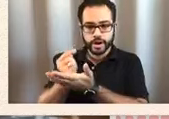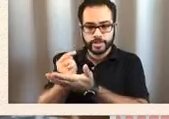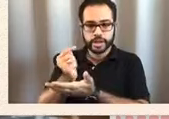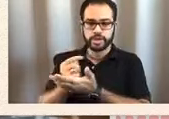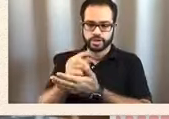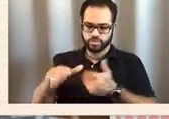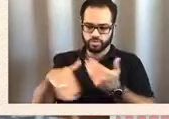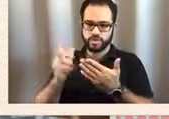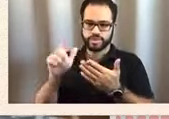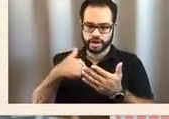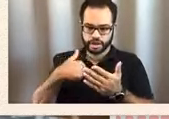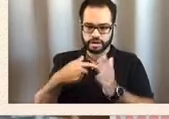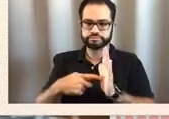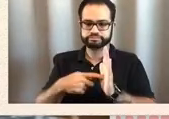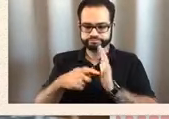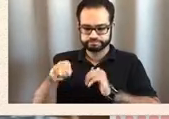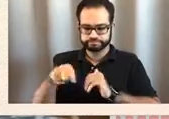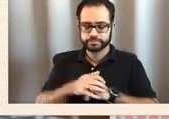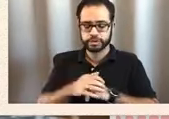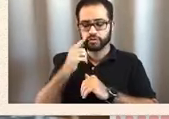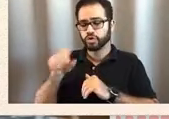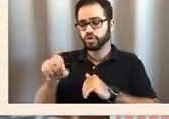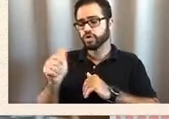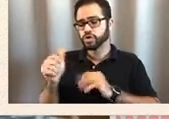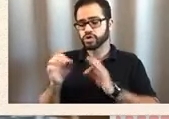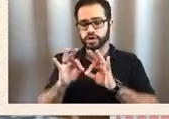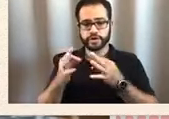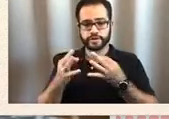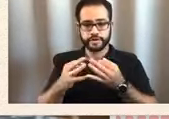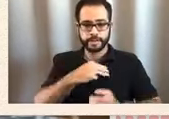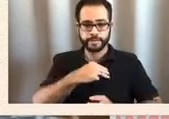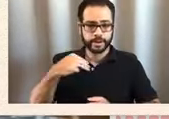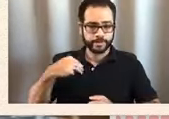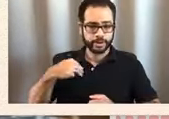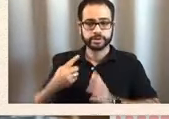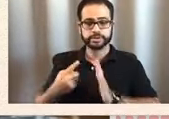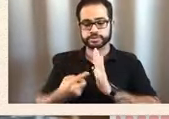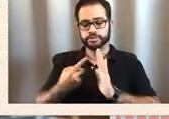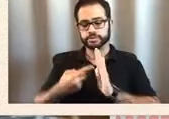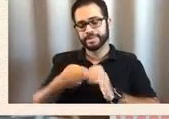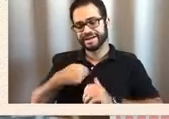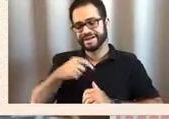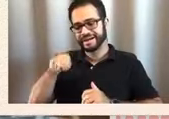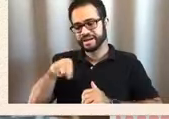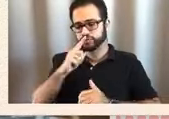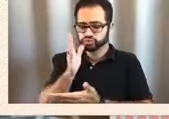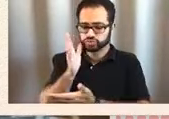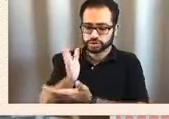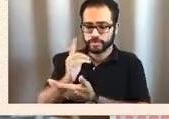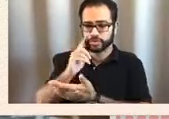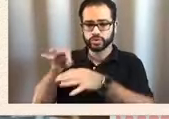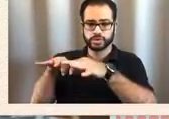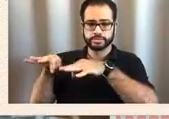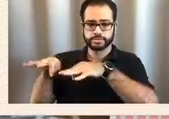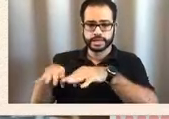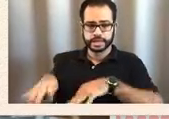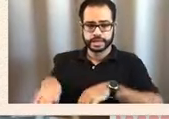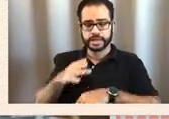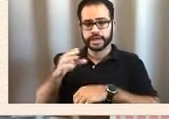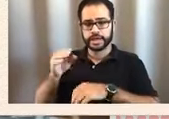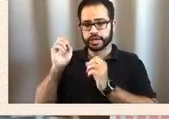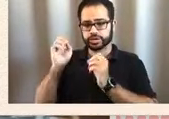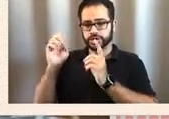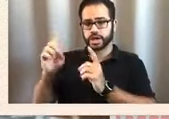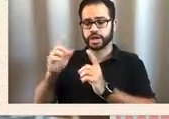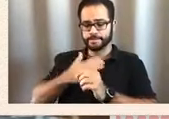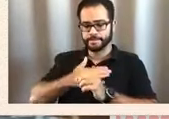For other family members, sometimes I have to stop to explain and educate my